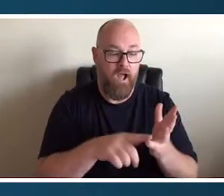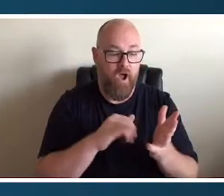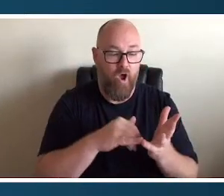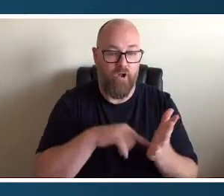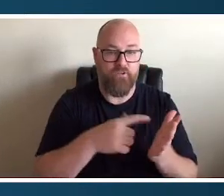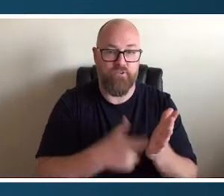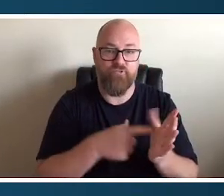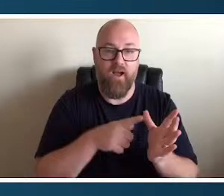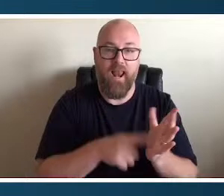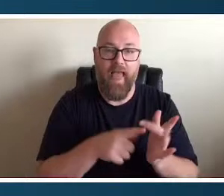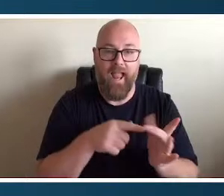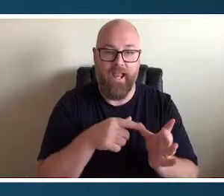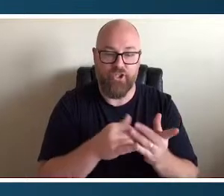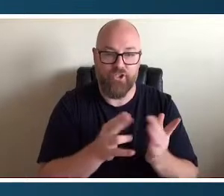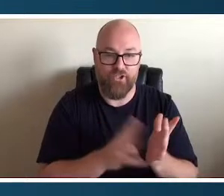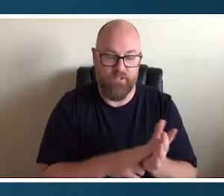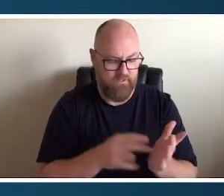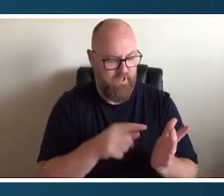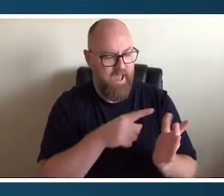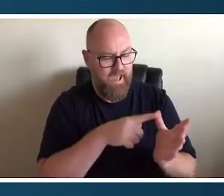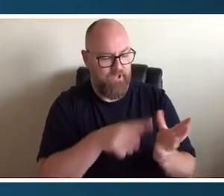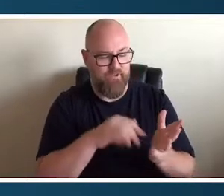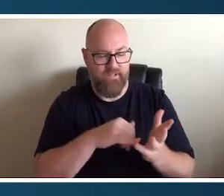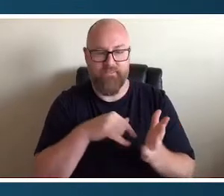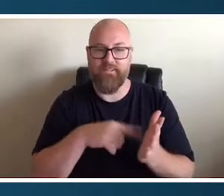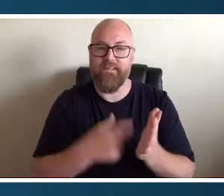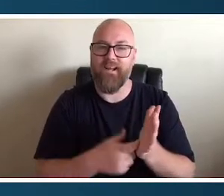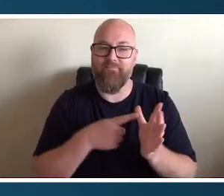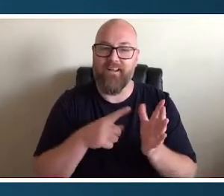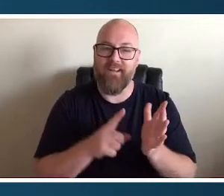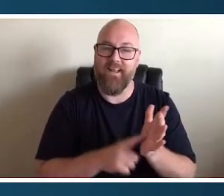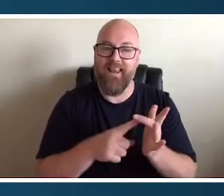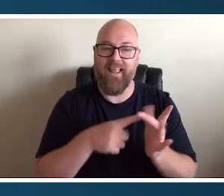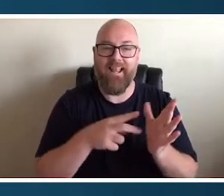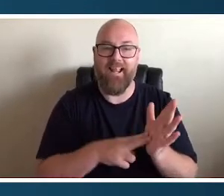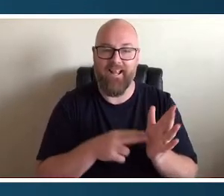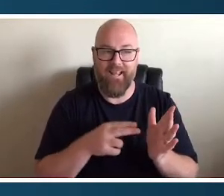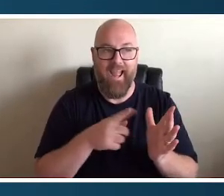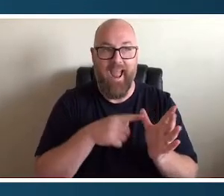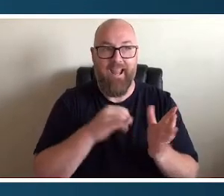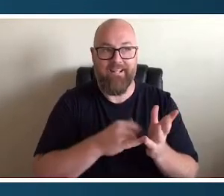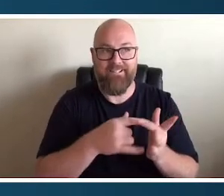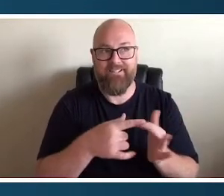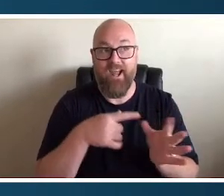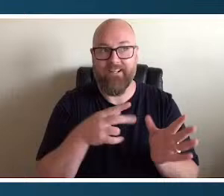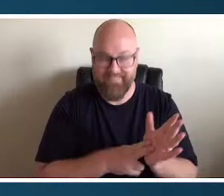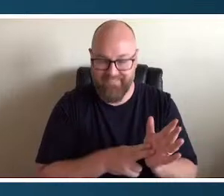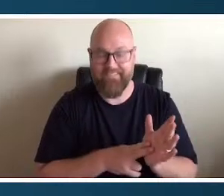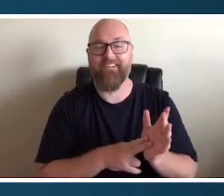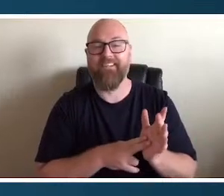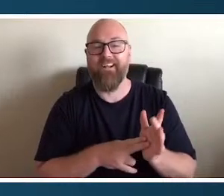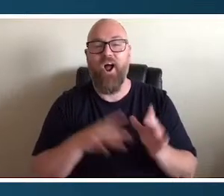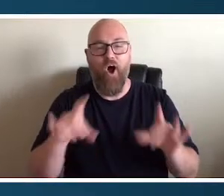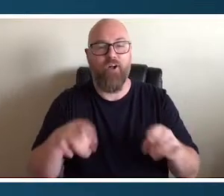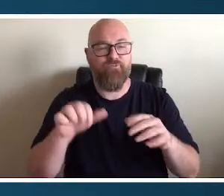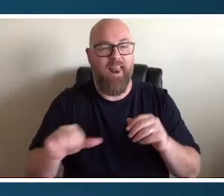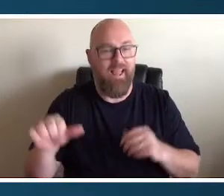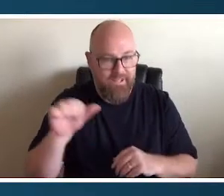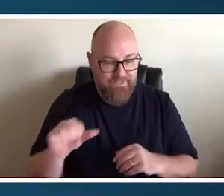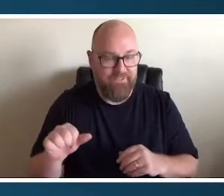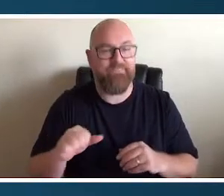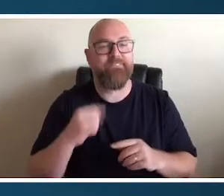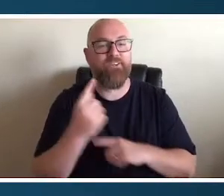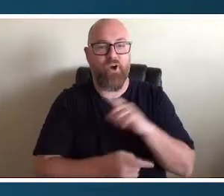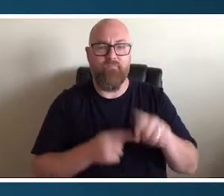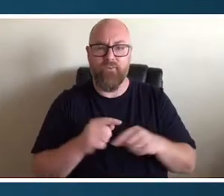Wow, okay, that's a lot. And is there, how many, is it three or more that you've participated